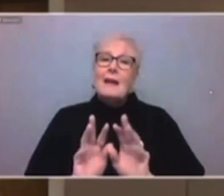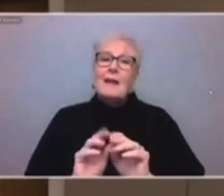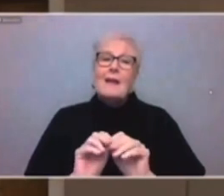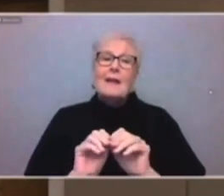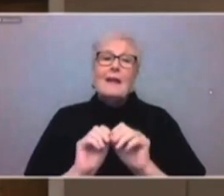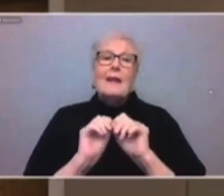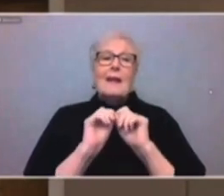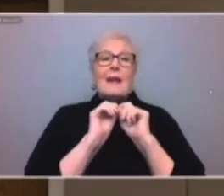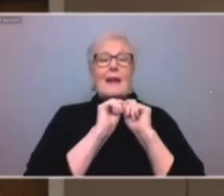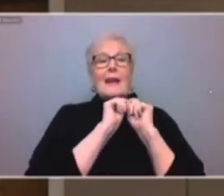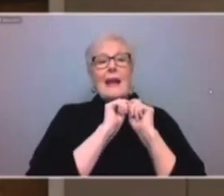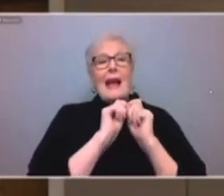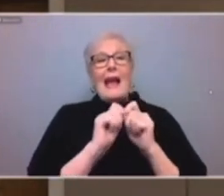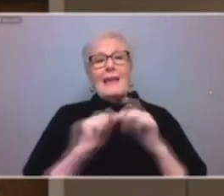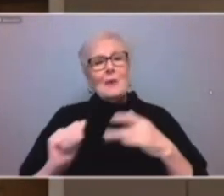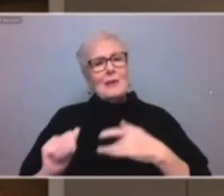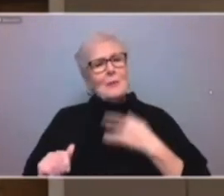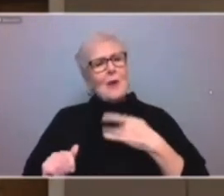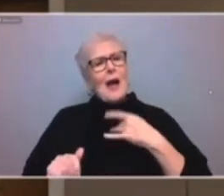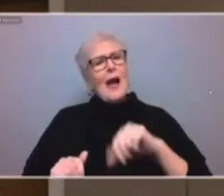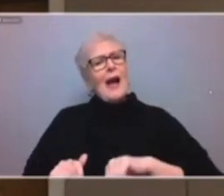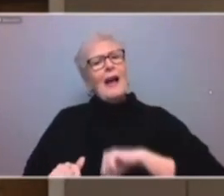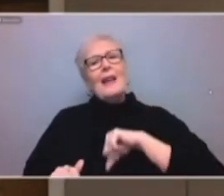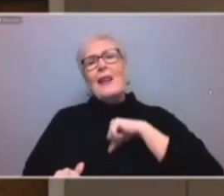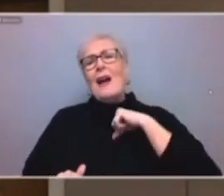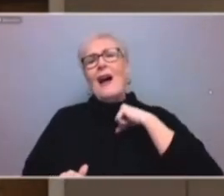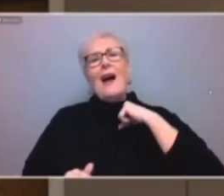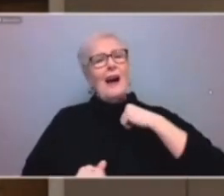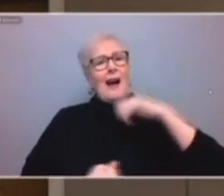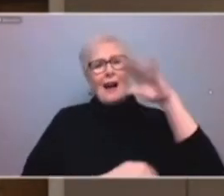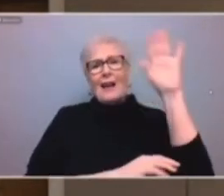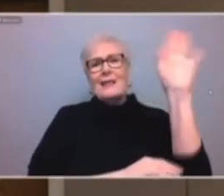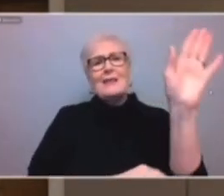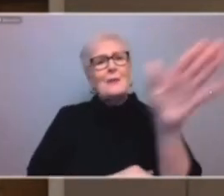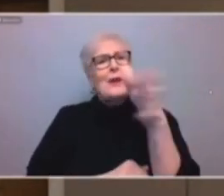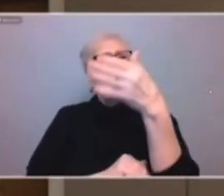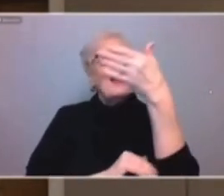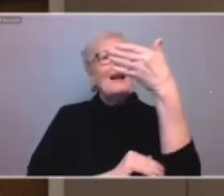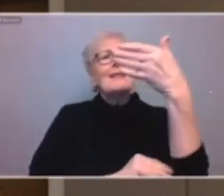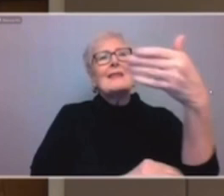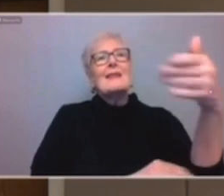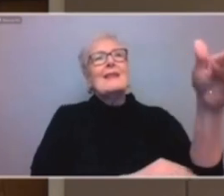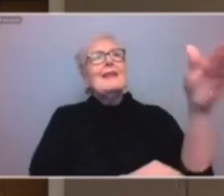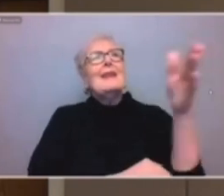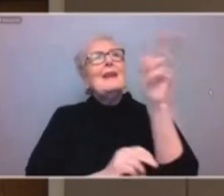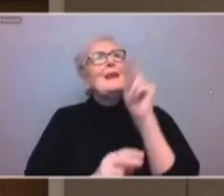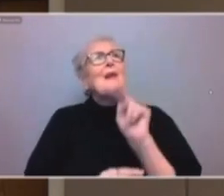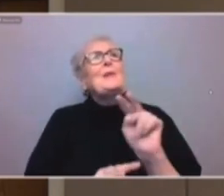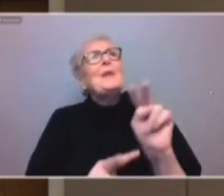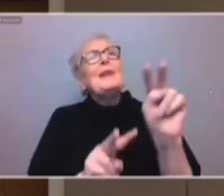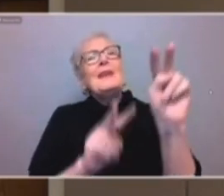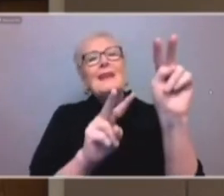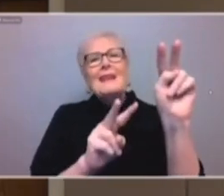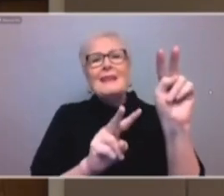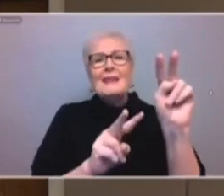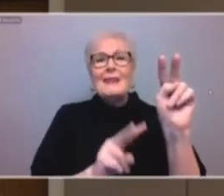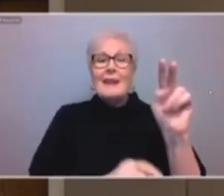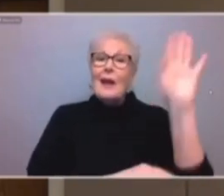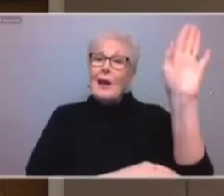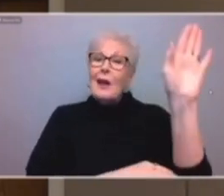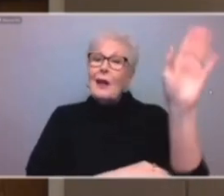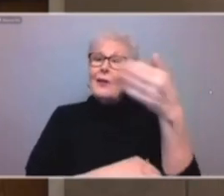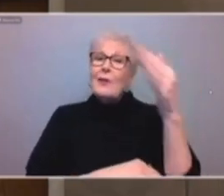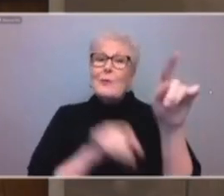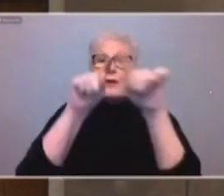At the twilight's last gleaming Whose